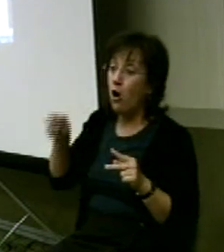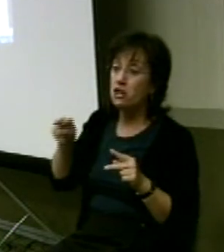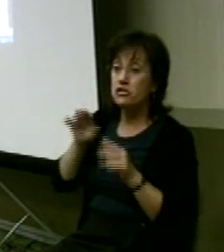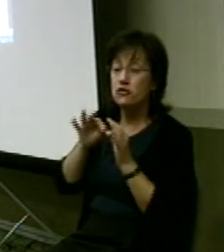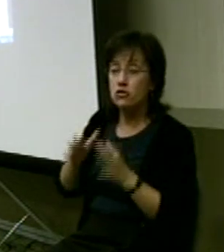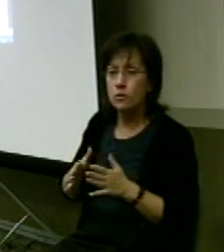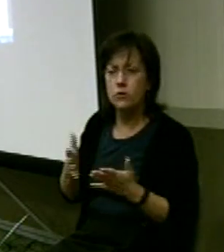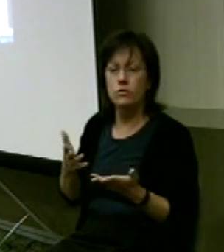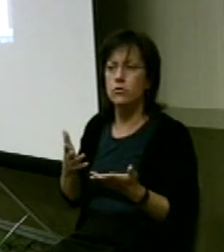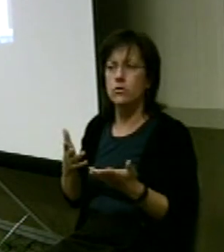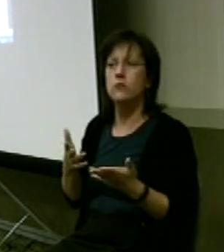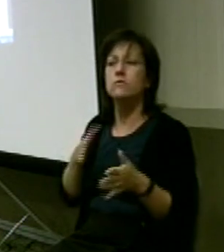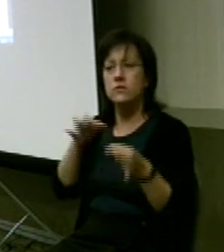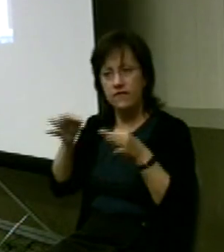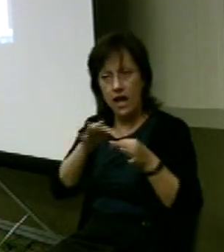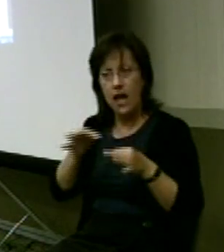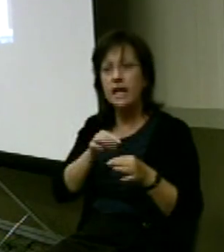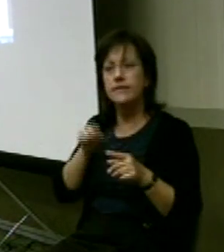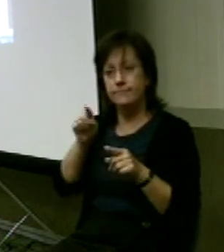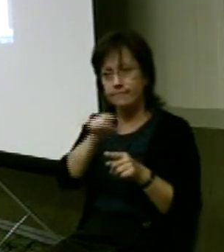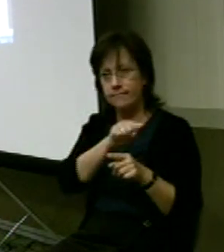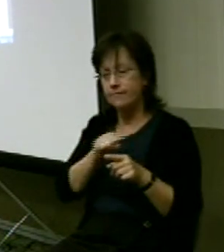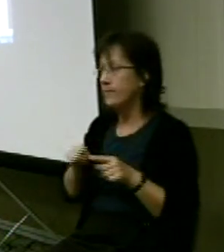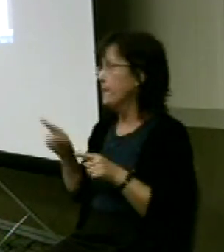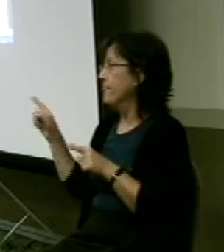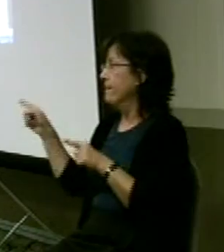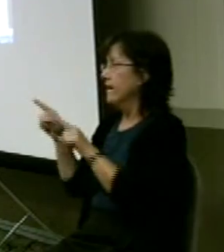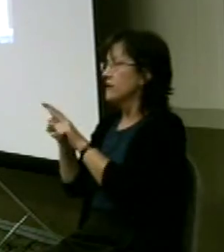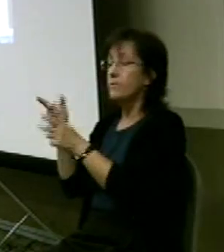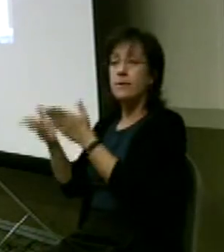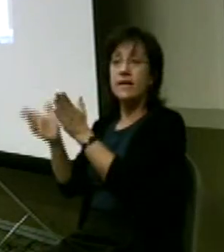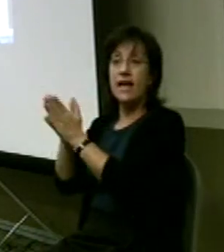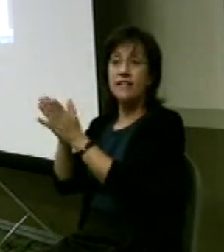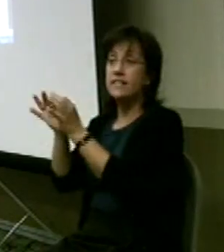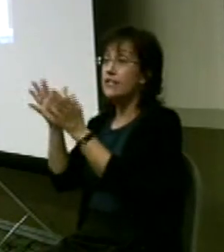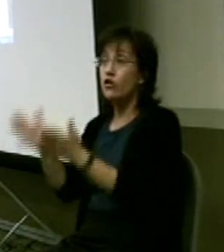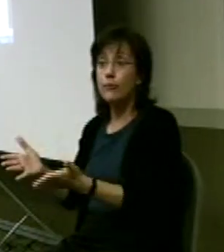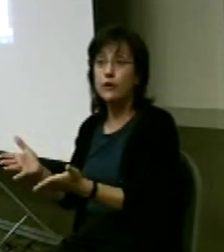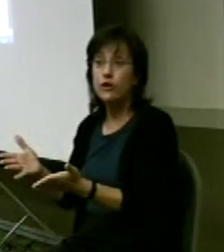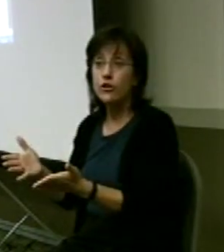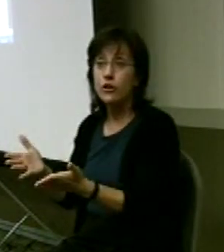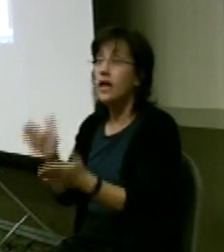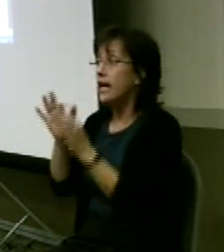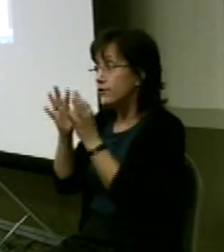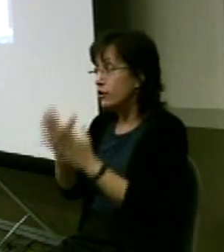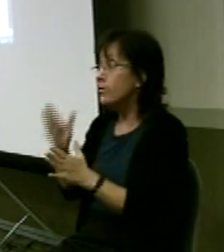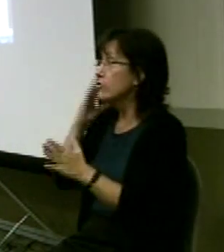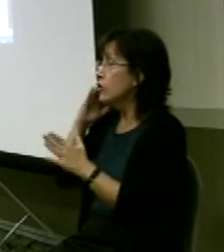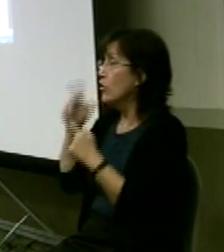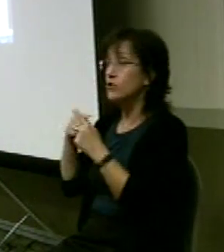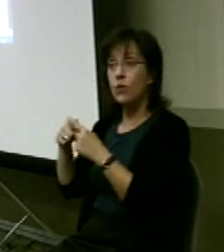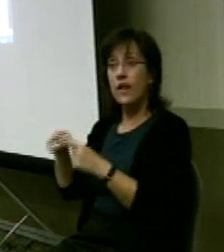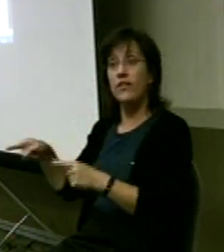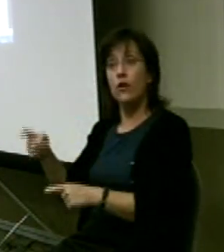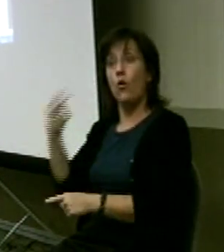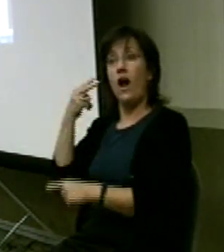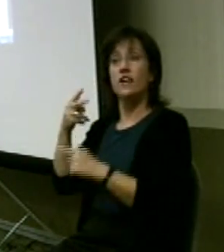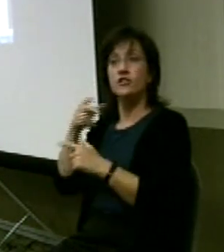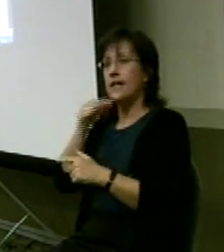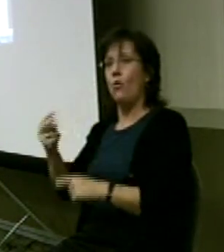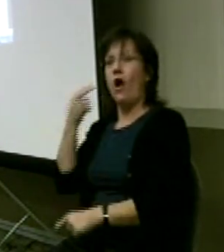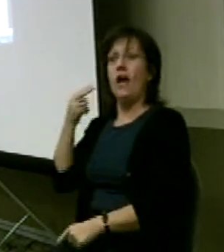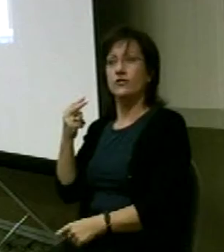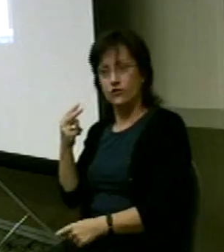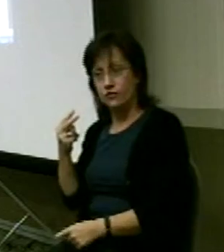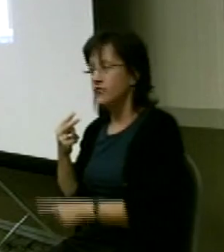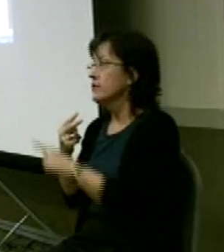and then you're collecting the data, that makes sense. Could you also ask the interpreter, because the interpreters know when they're being watched and